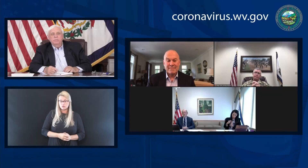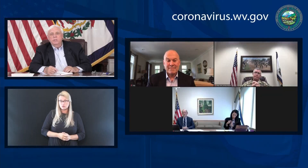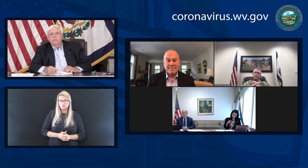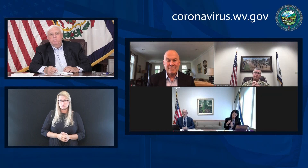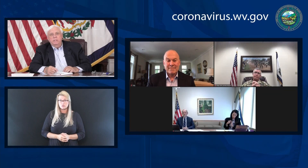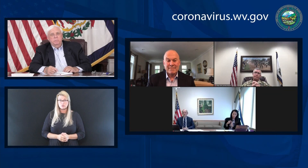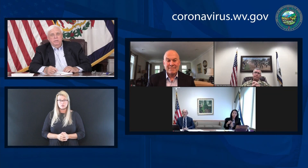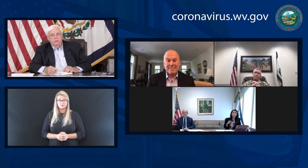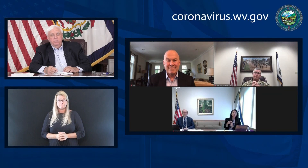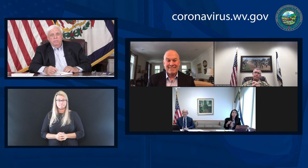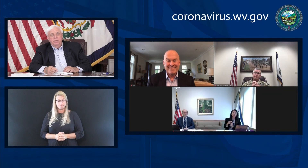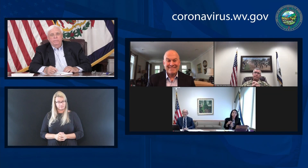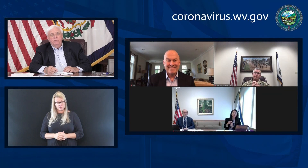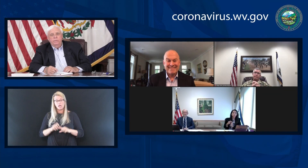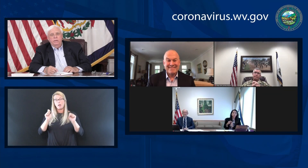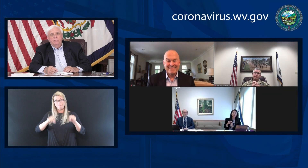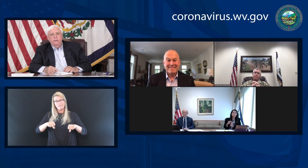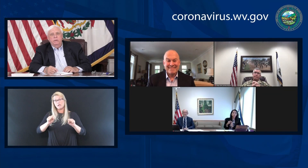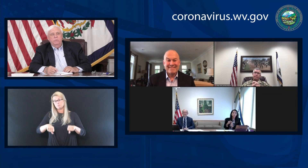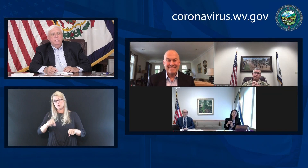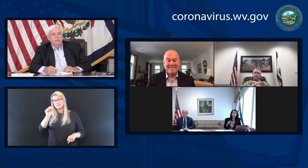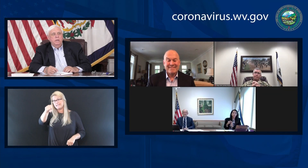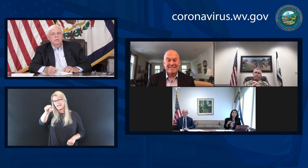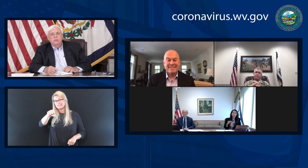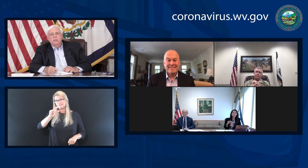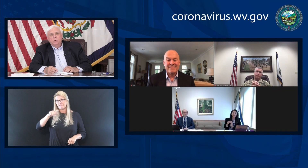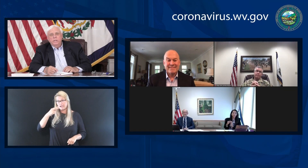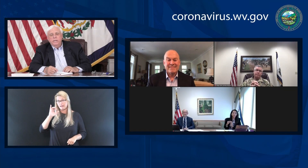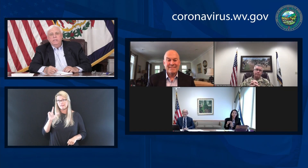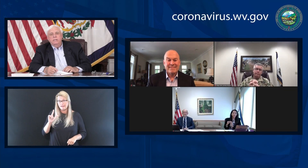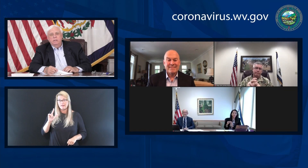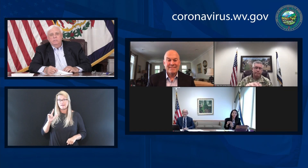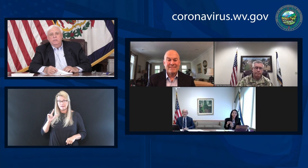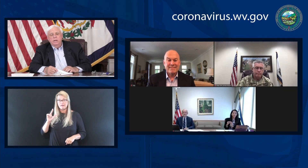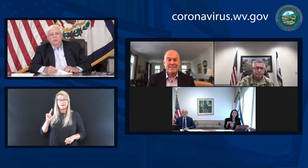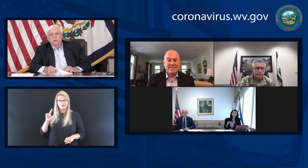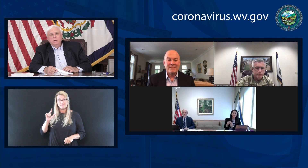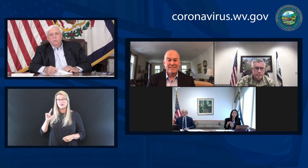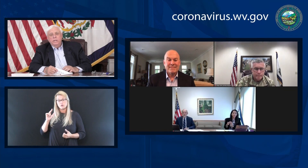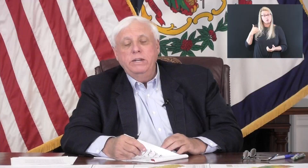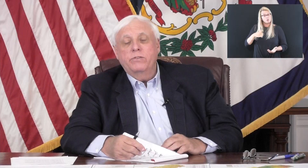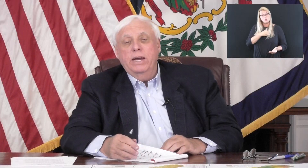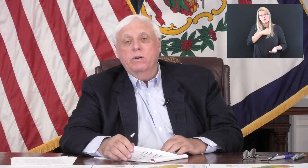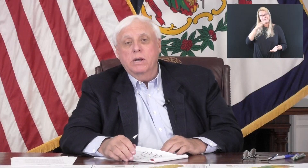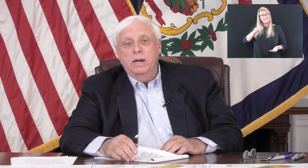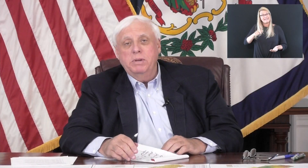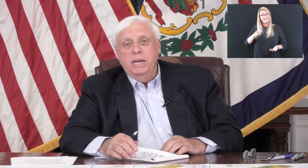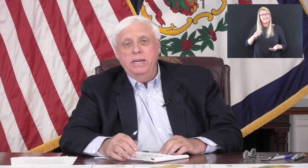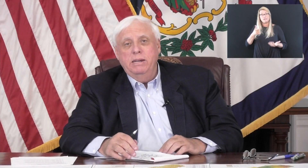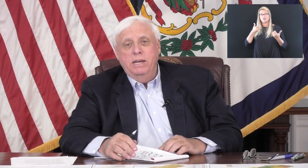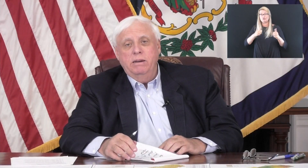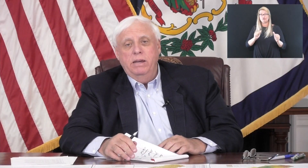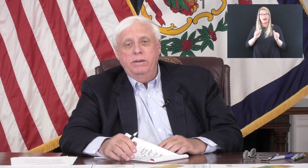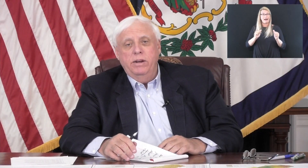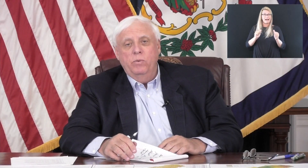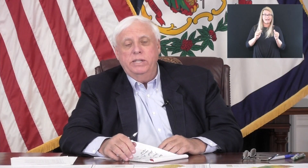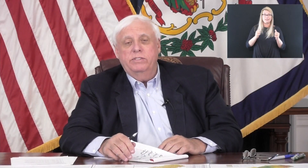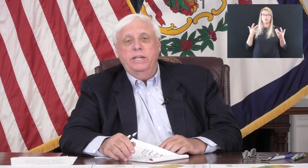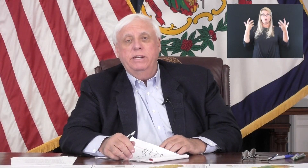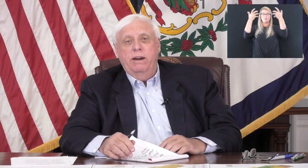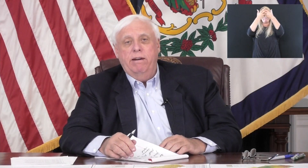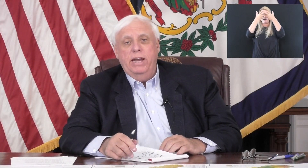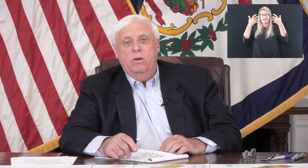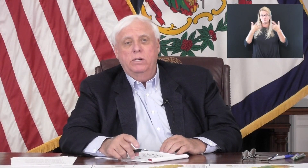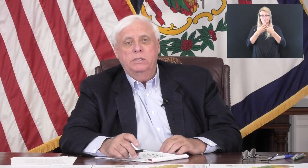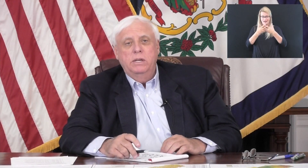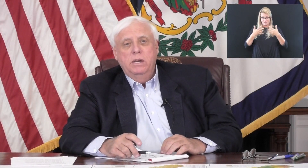It's absolutely a possibility with me, Phil, and we need to try to accommodate, and we